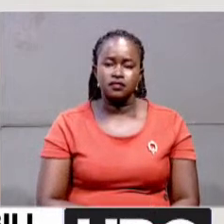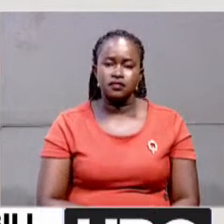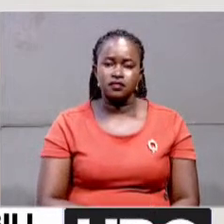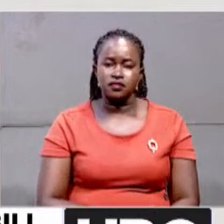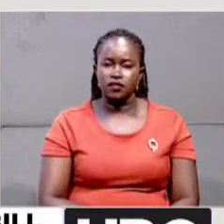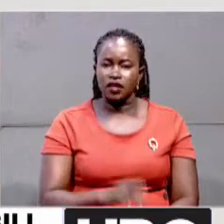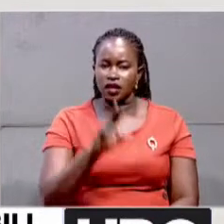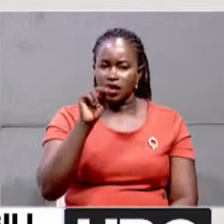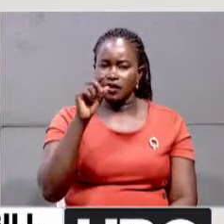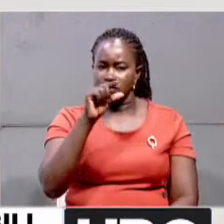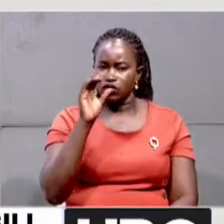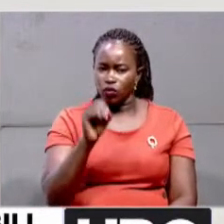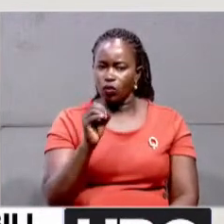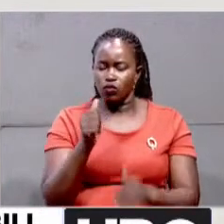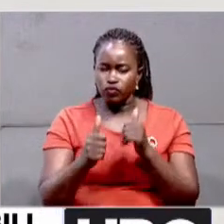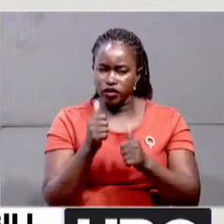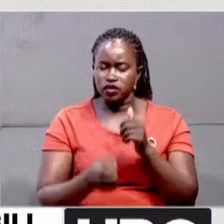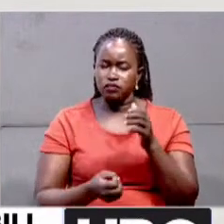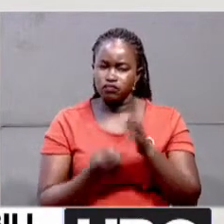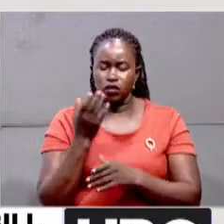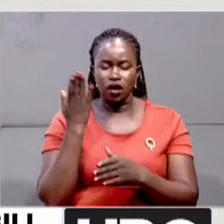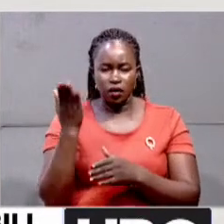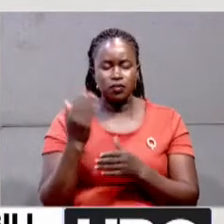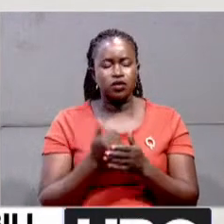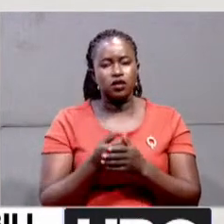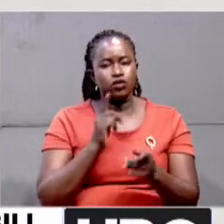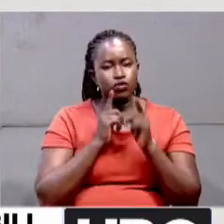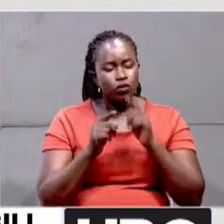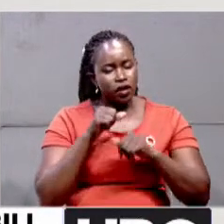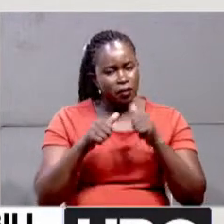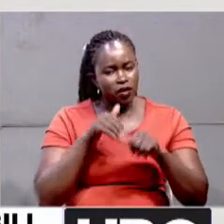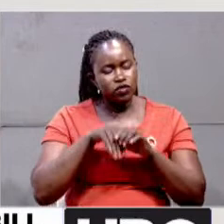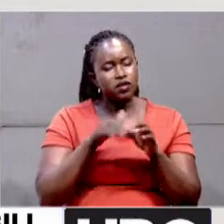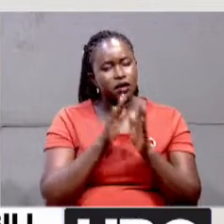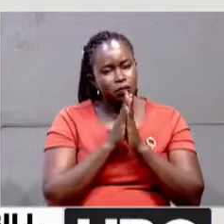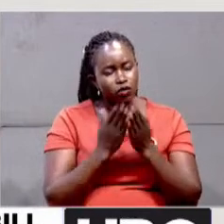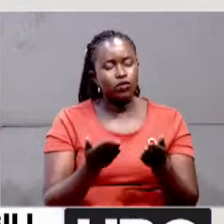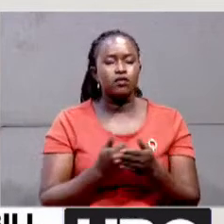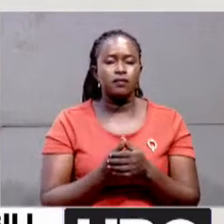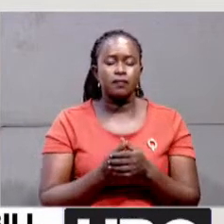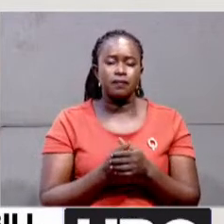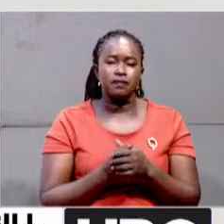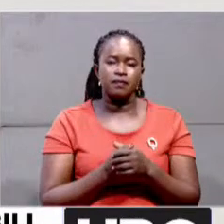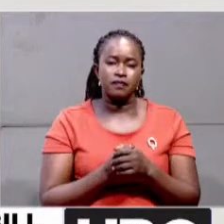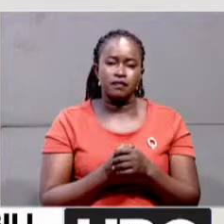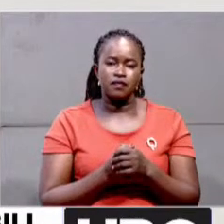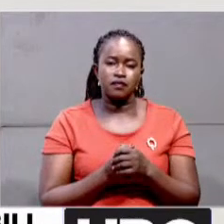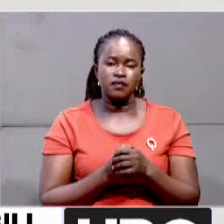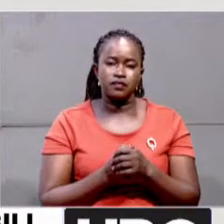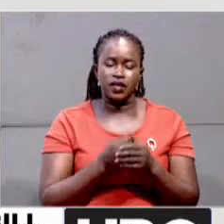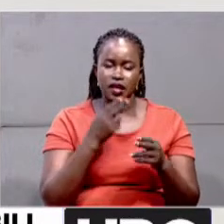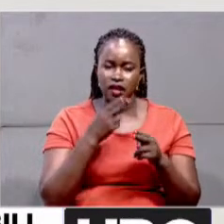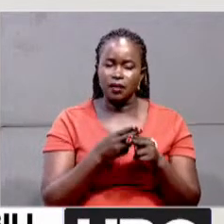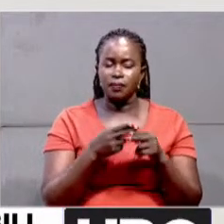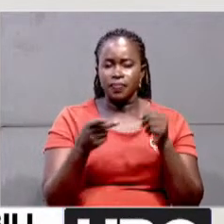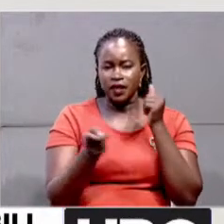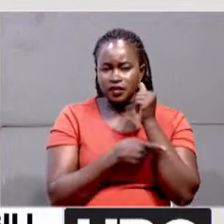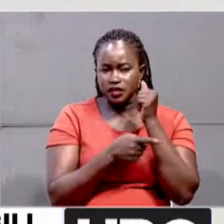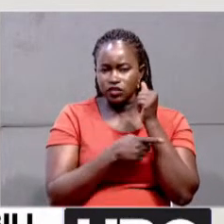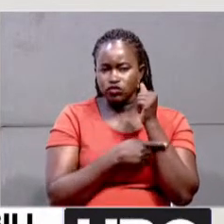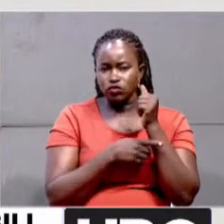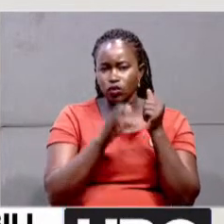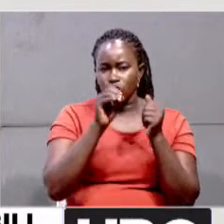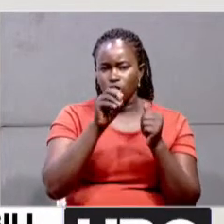an NGO that they have formed that she talked about. It is called Sexual